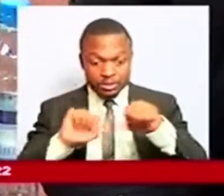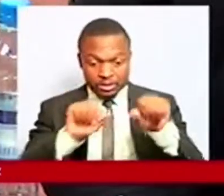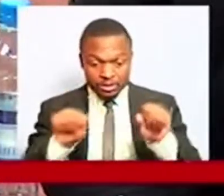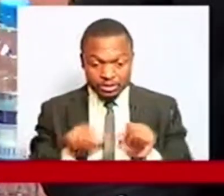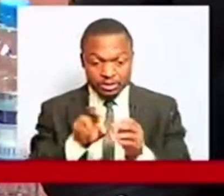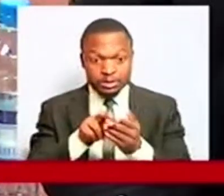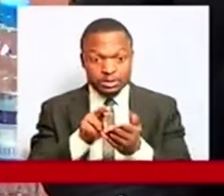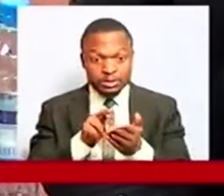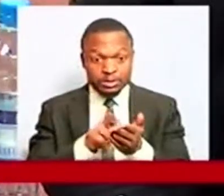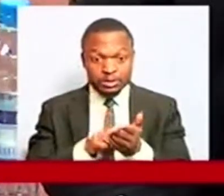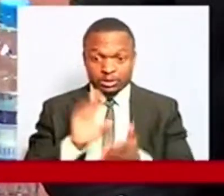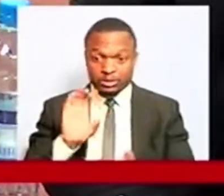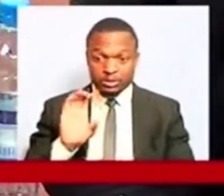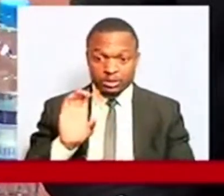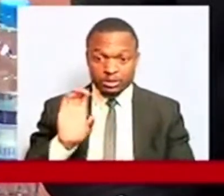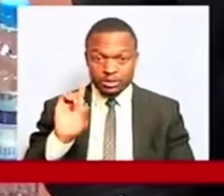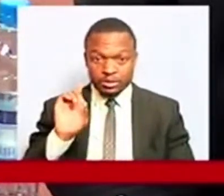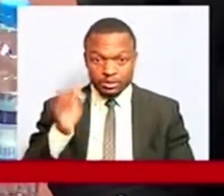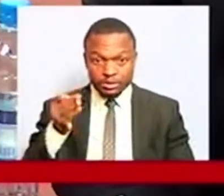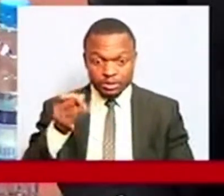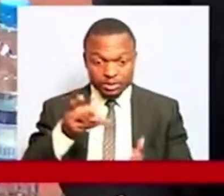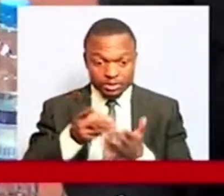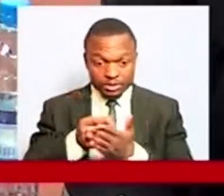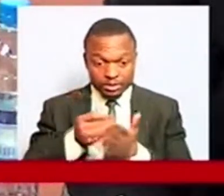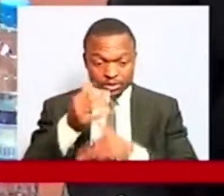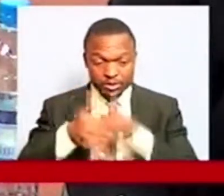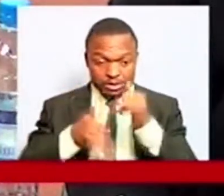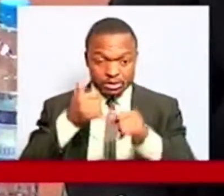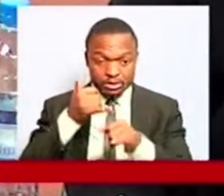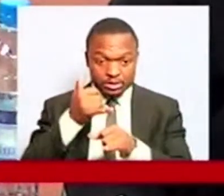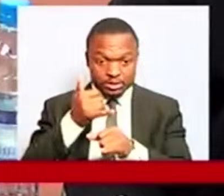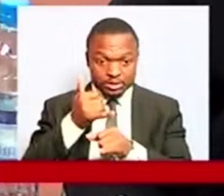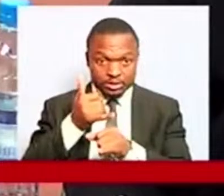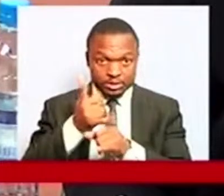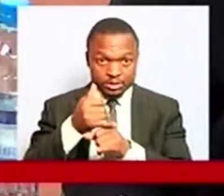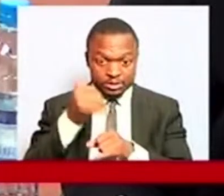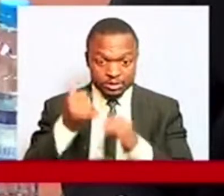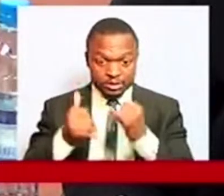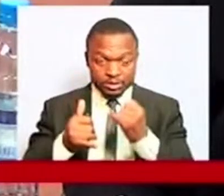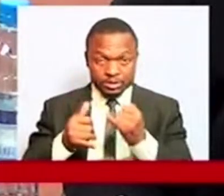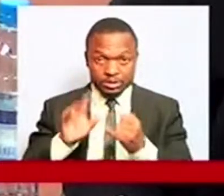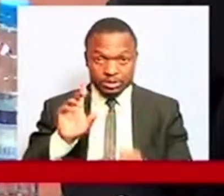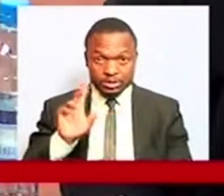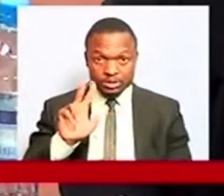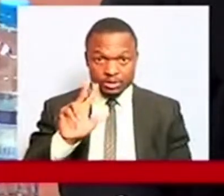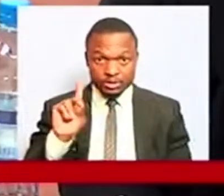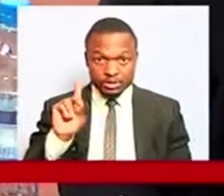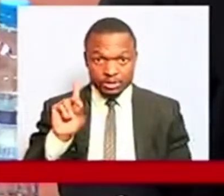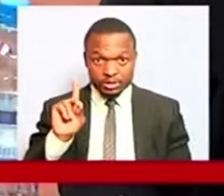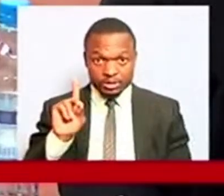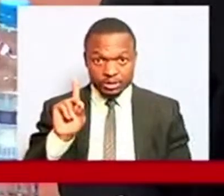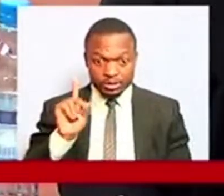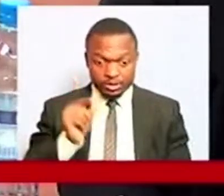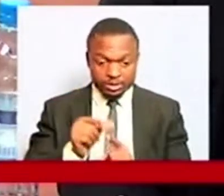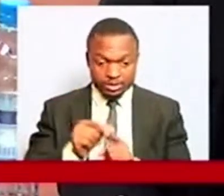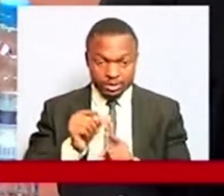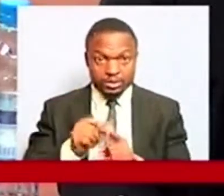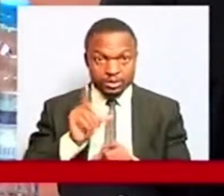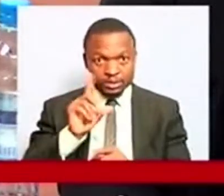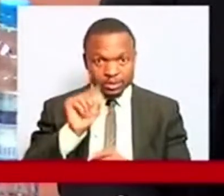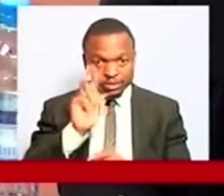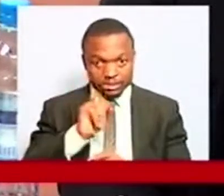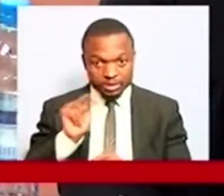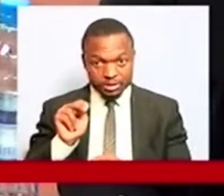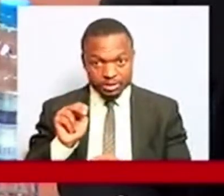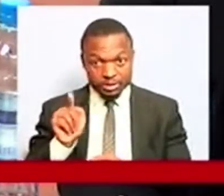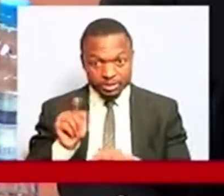on Constituency Development Fund for the financial year ended 31st December 2022. Honorable Chair, I beg